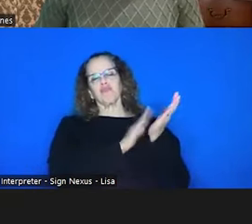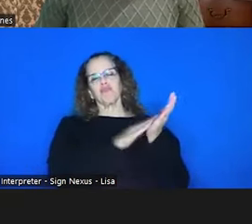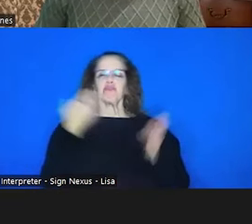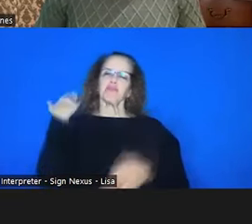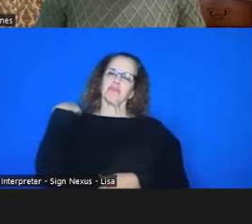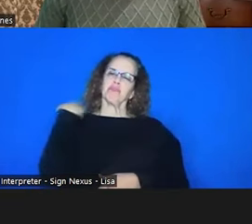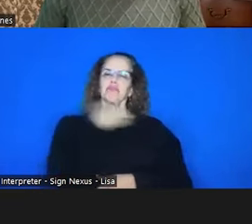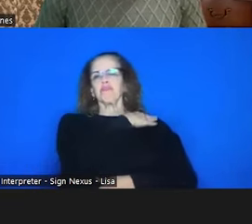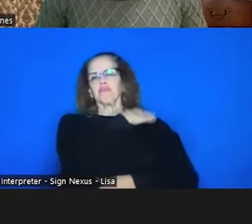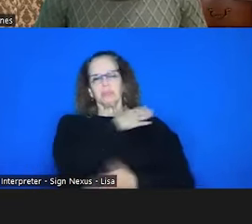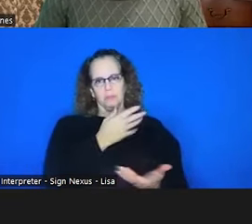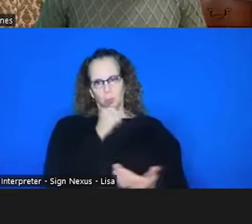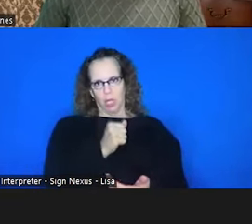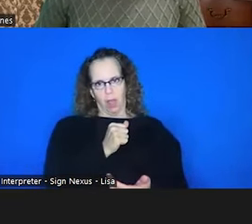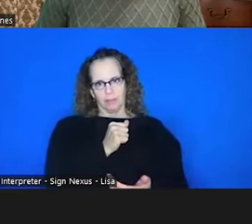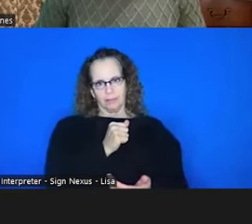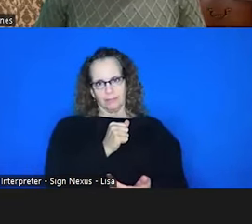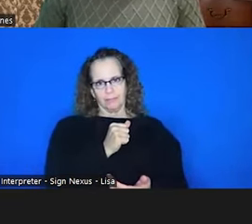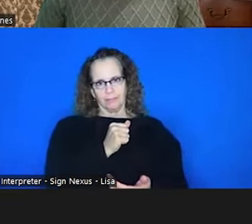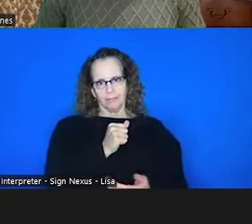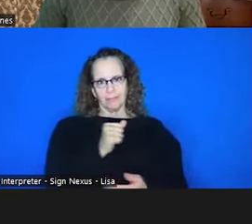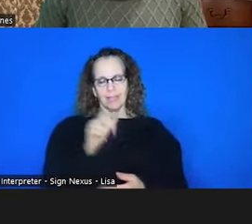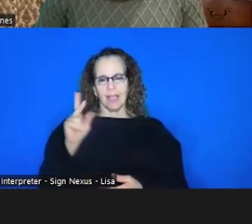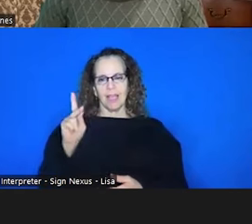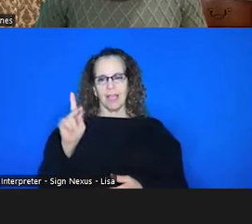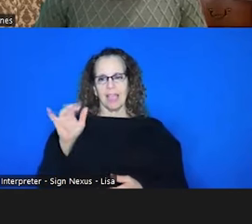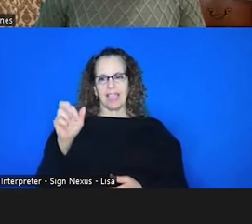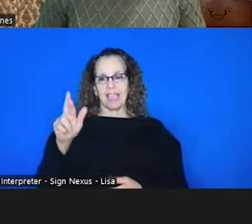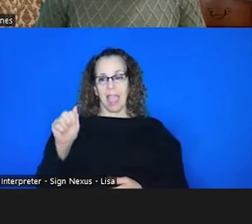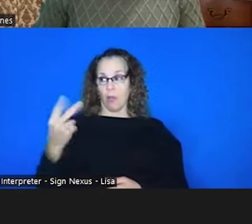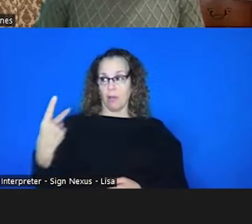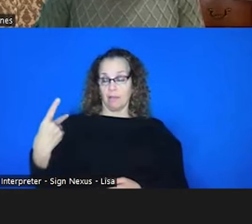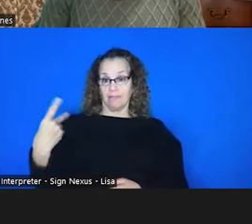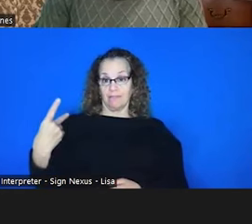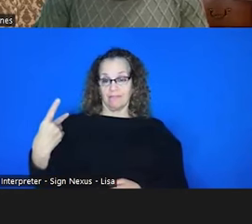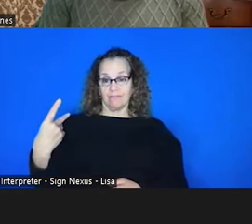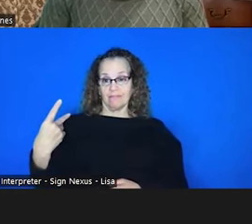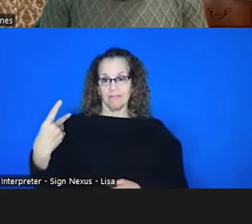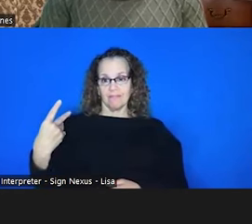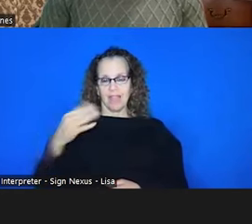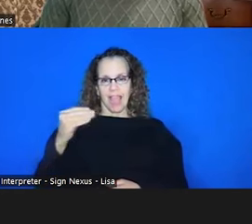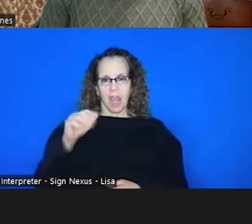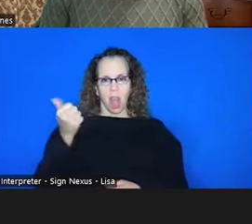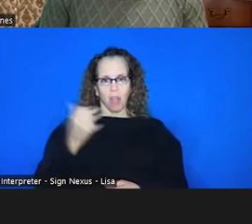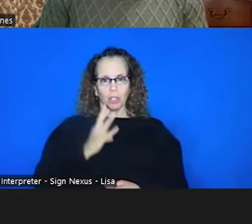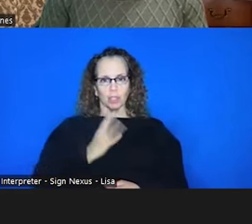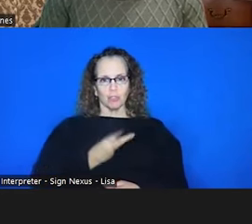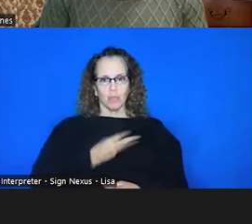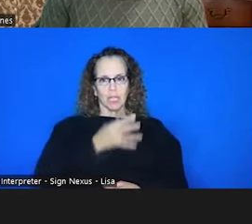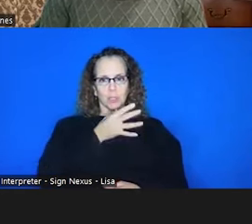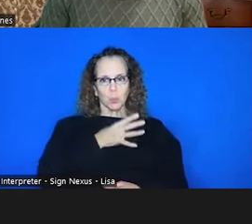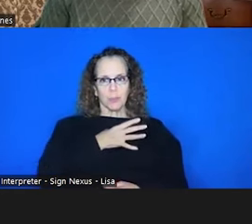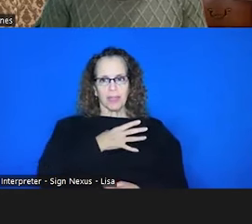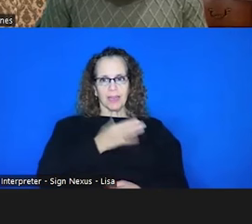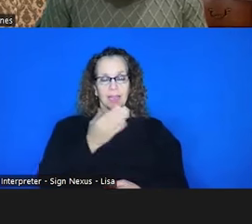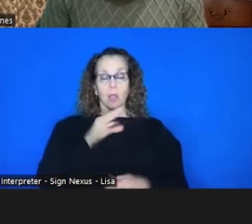that because, you know, Kiara and I, for example, and one other trans woman are all on the Commission on